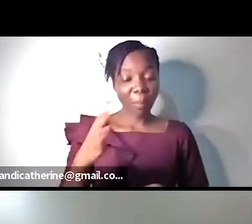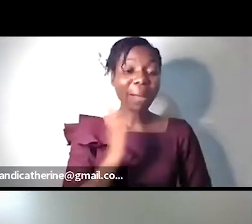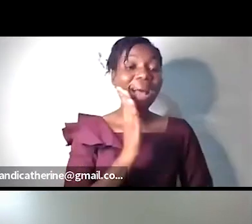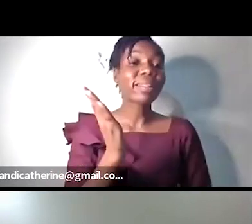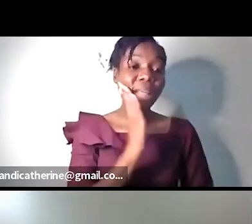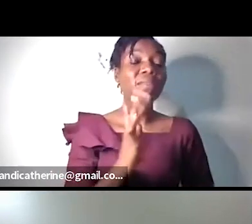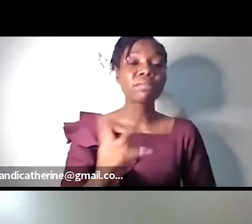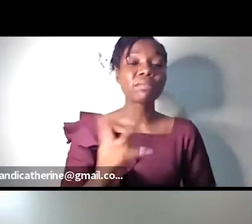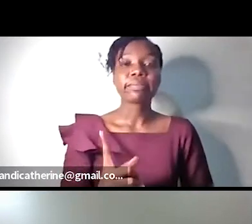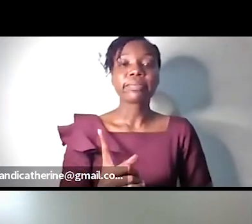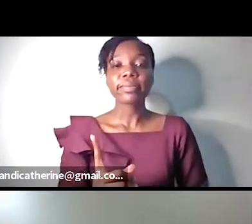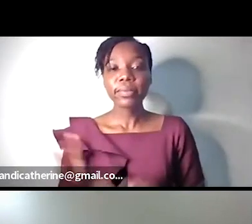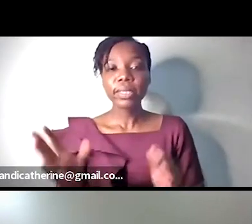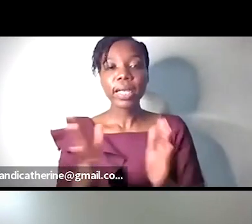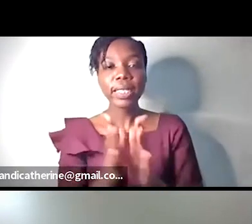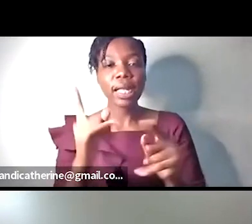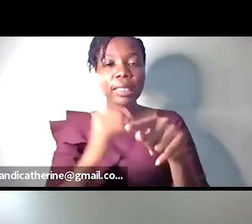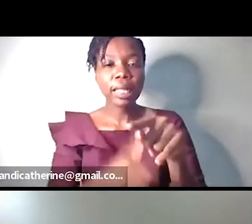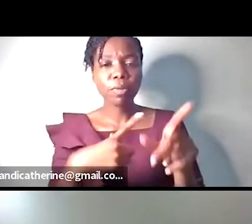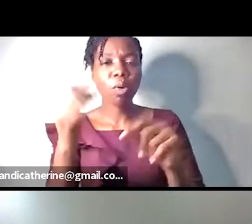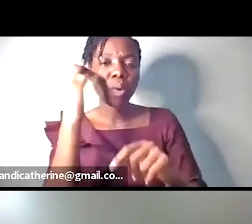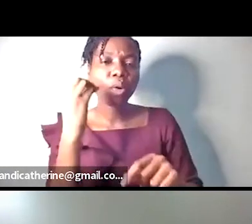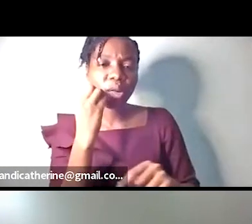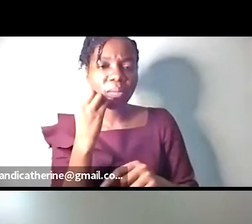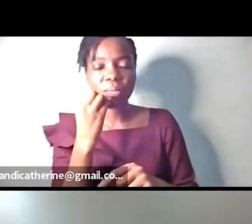even though you go home, you know,